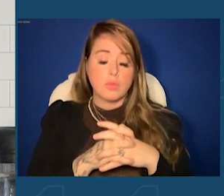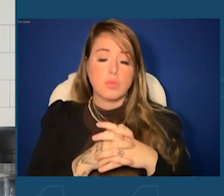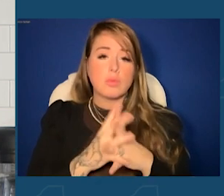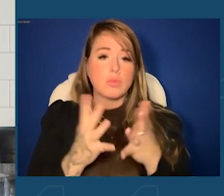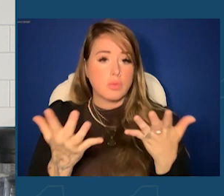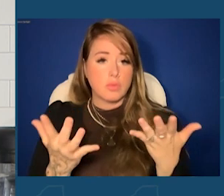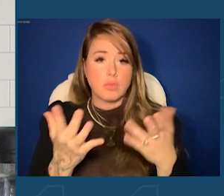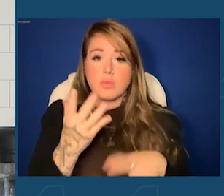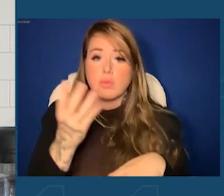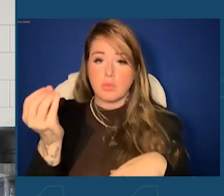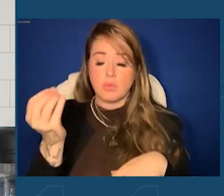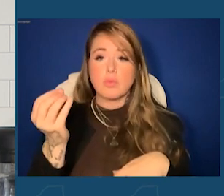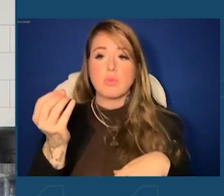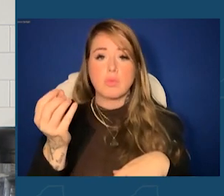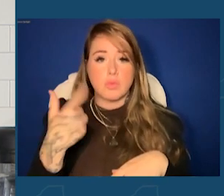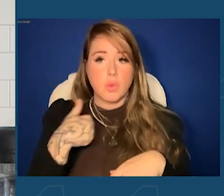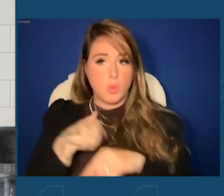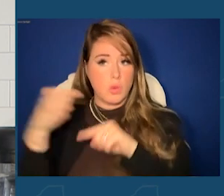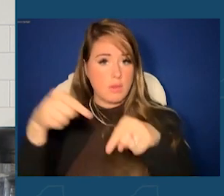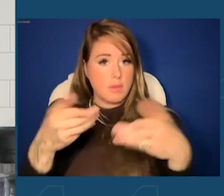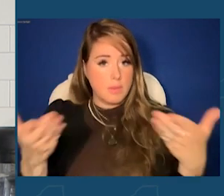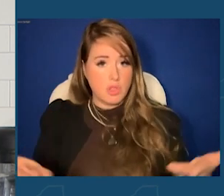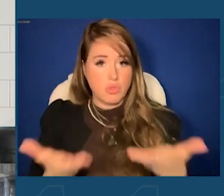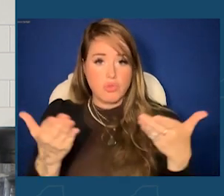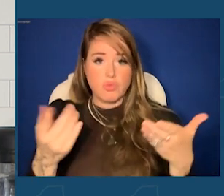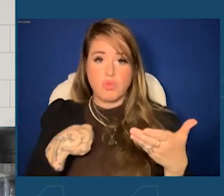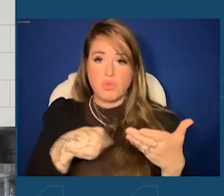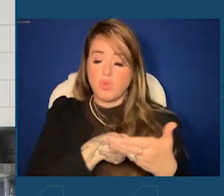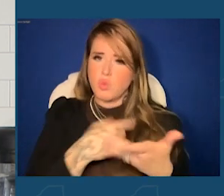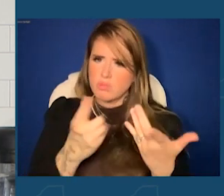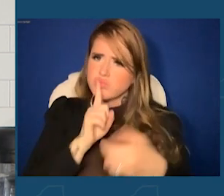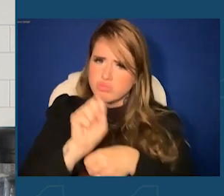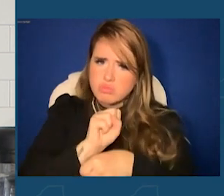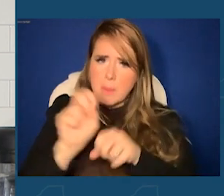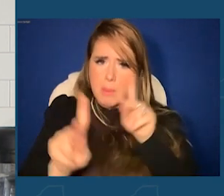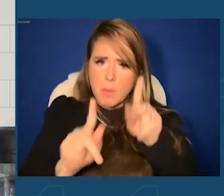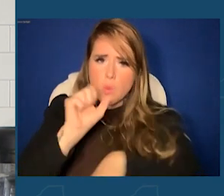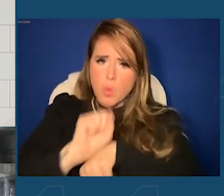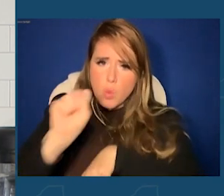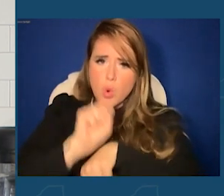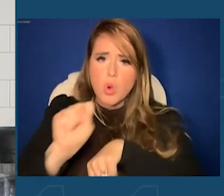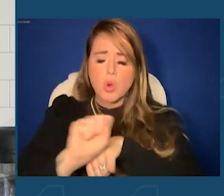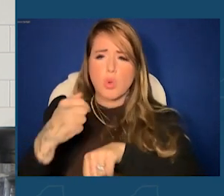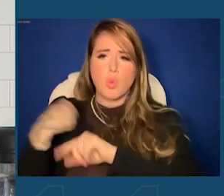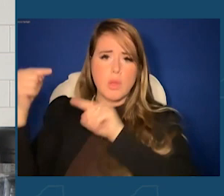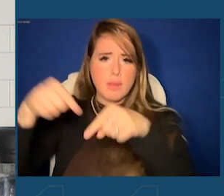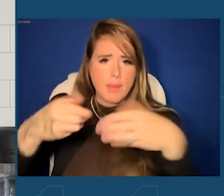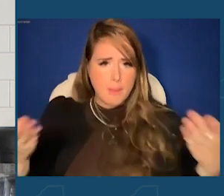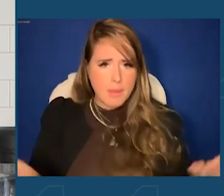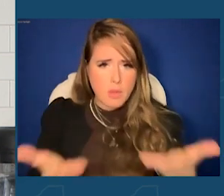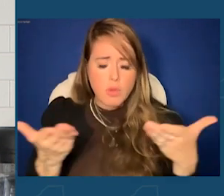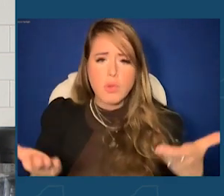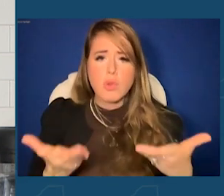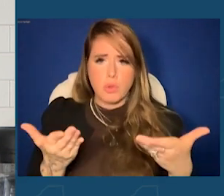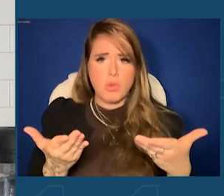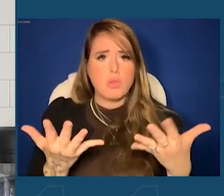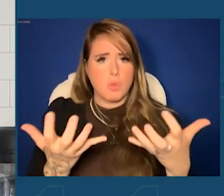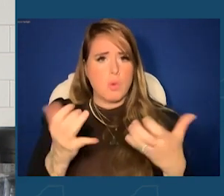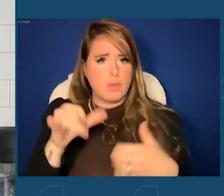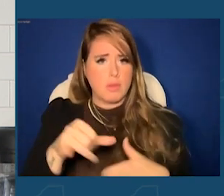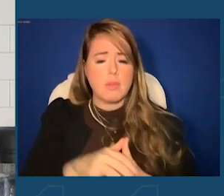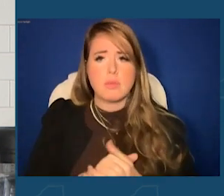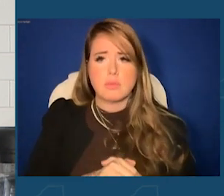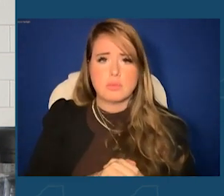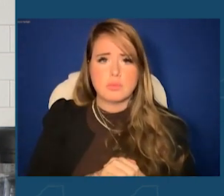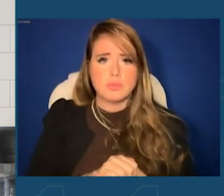que venimos para acá, somos gente trabajadora, la cual venimos para acá We are hardworking